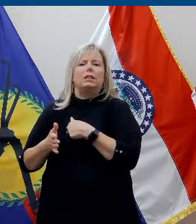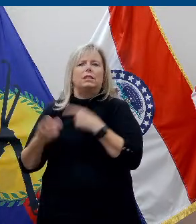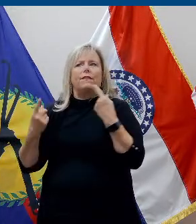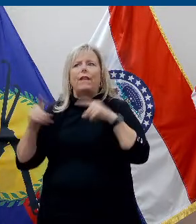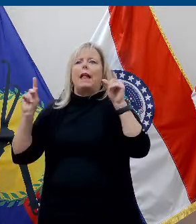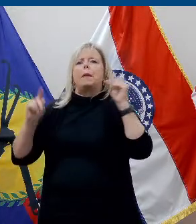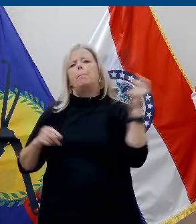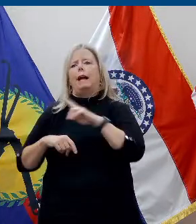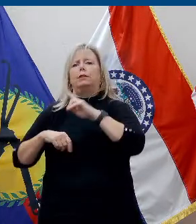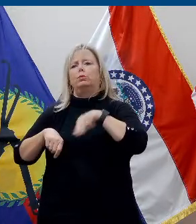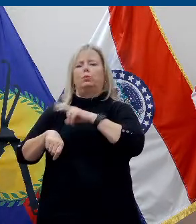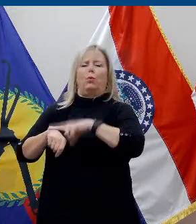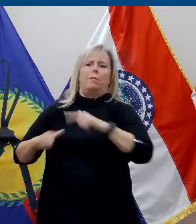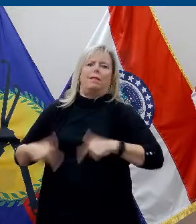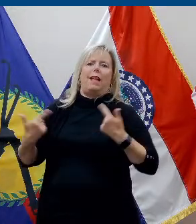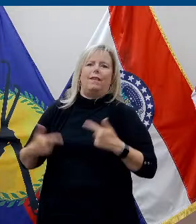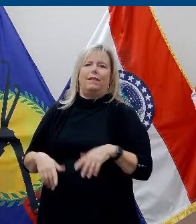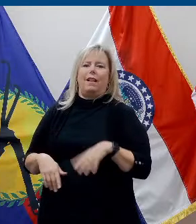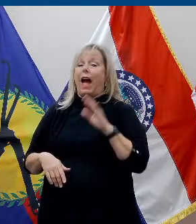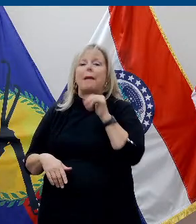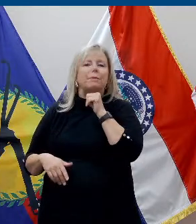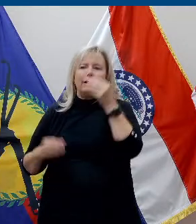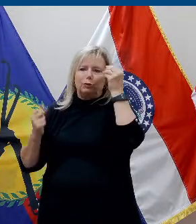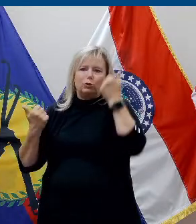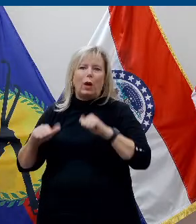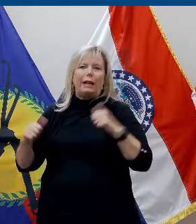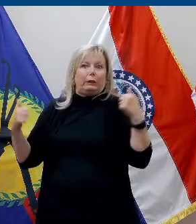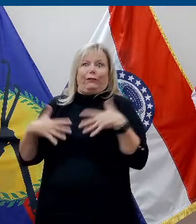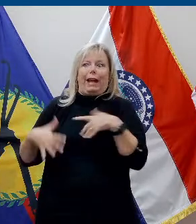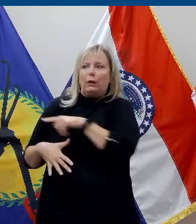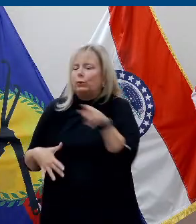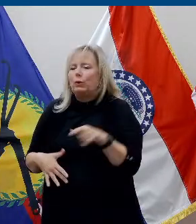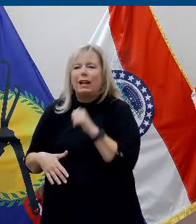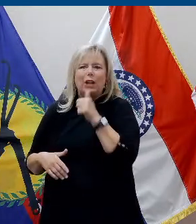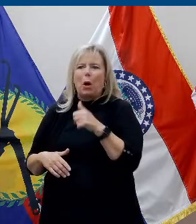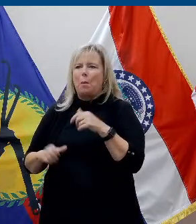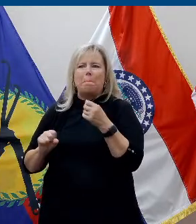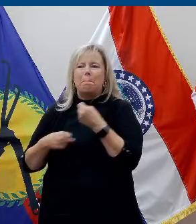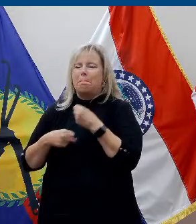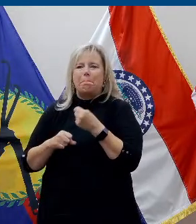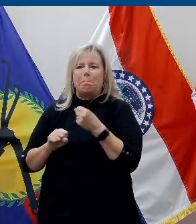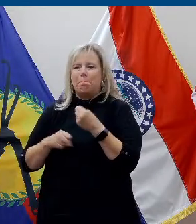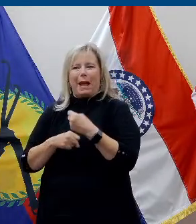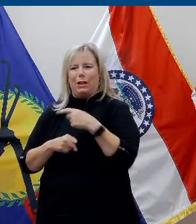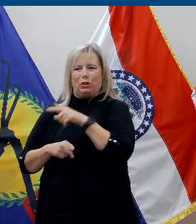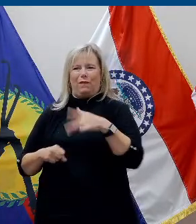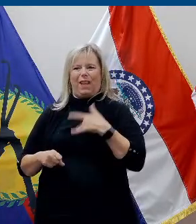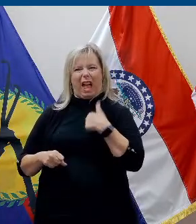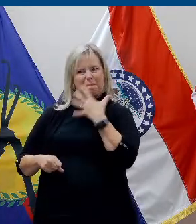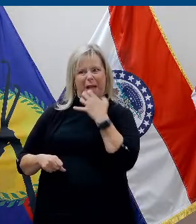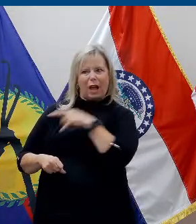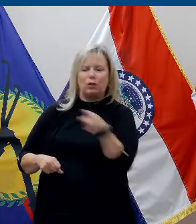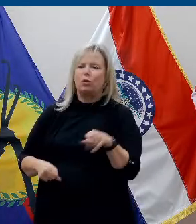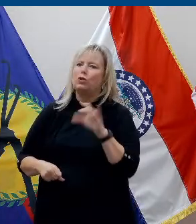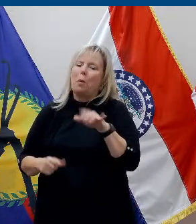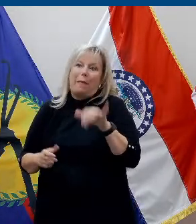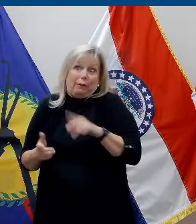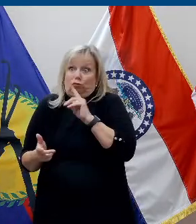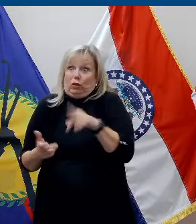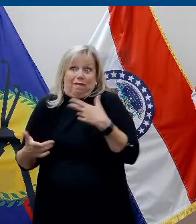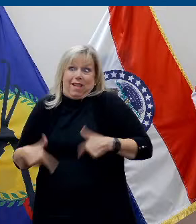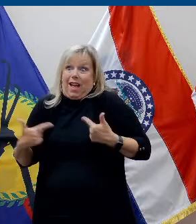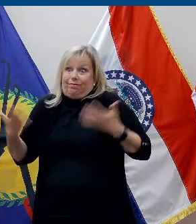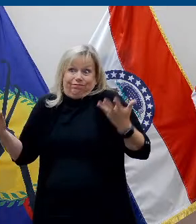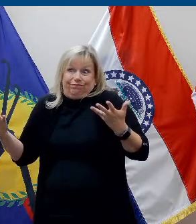get back to normal. And this is not meant to sort of be fear or to instill anger. This is meant to present the reality that we are currently